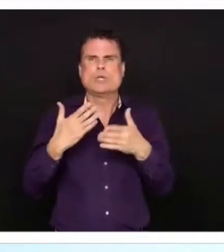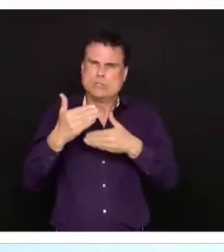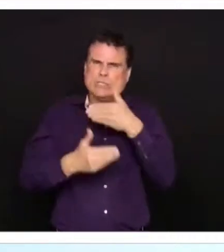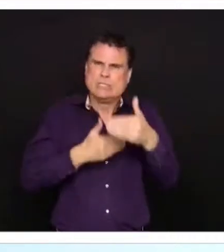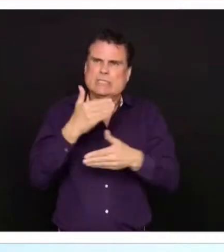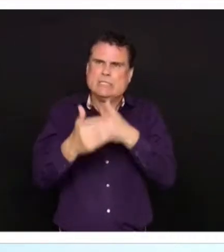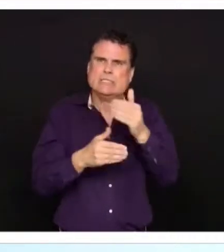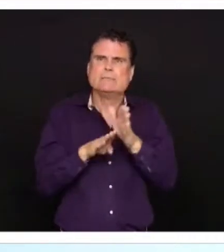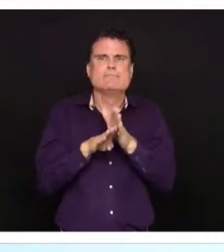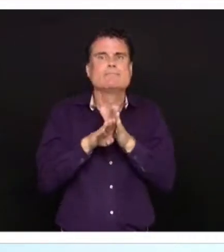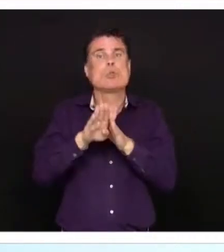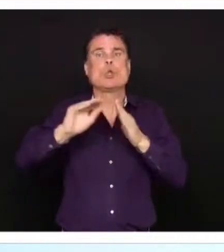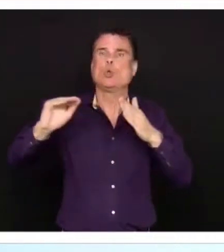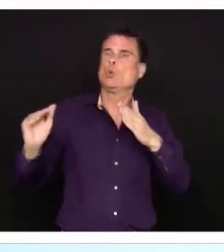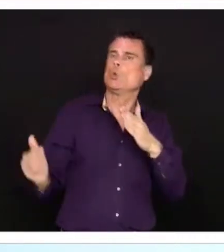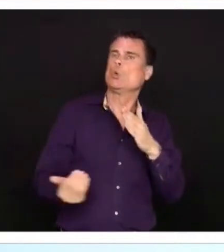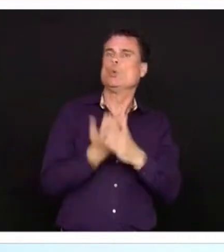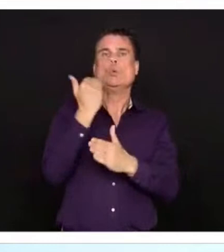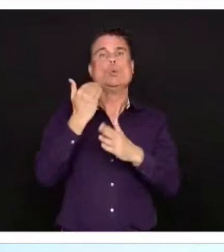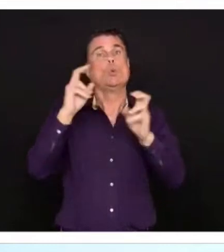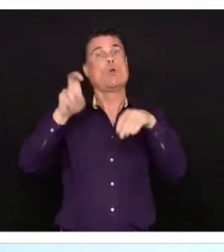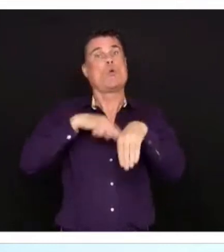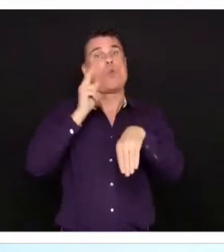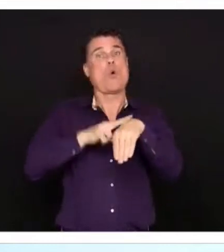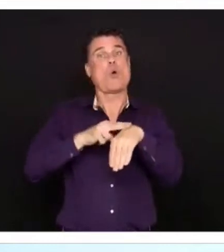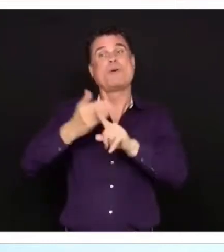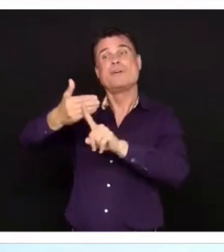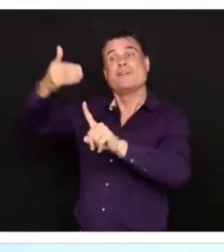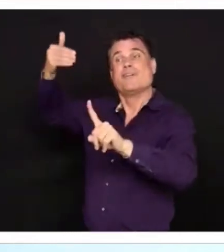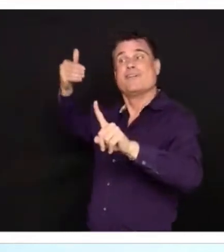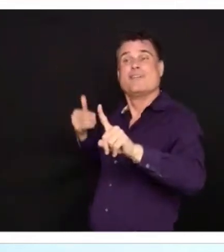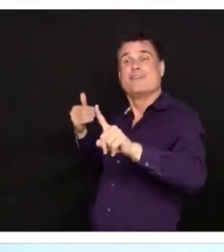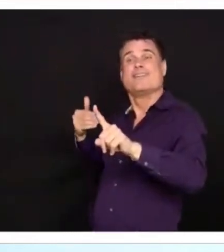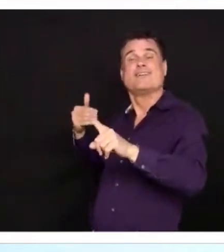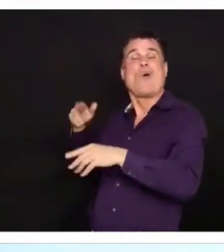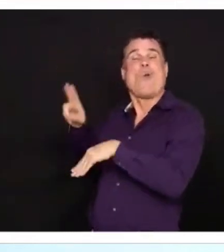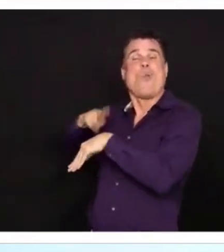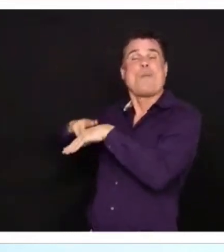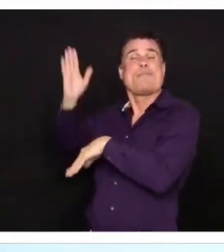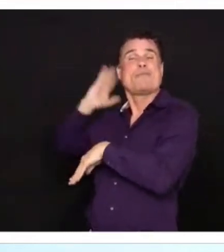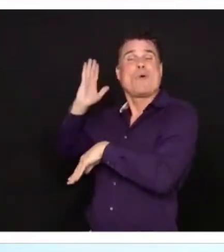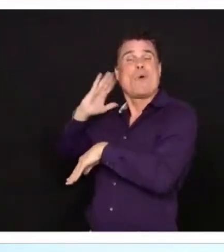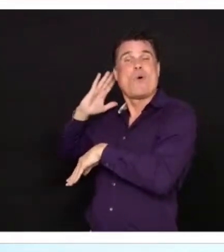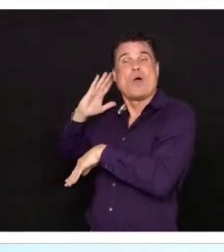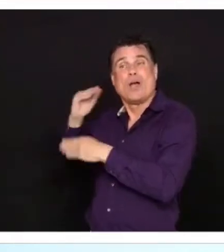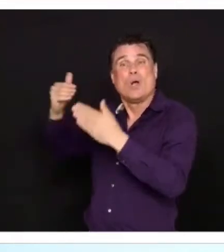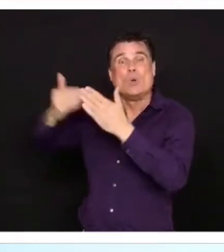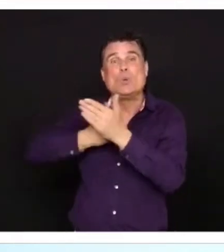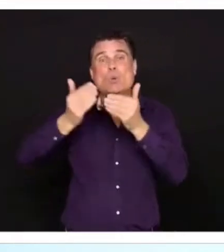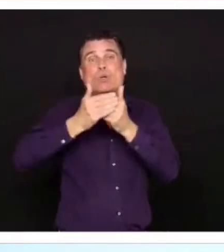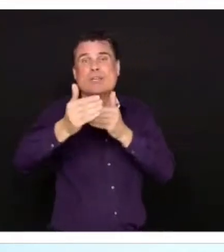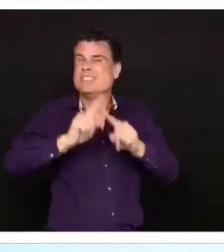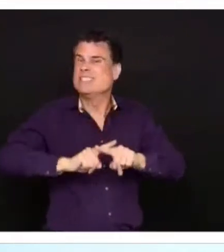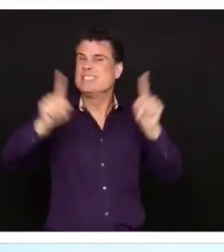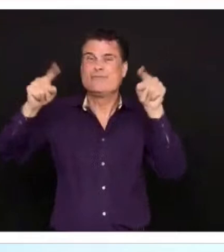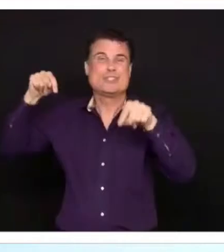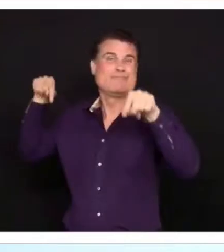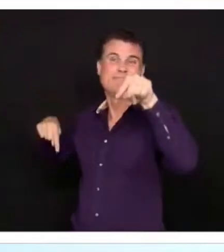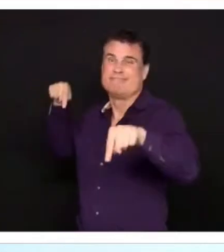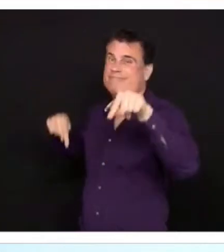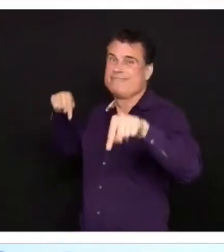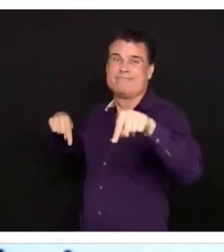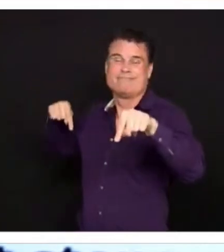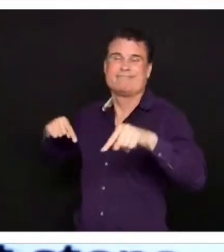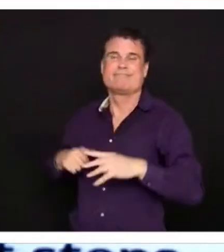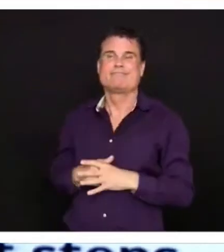profoundly grateful for what everyone has done. I know the Premier is, I know Dr. Henry is, I know everybody in our system is, and has been working so hard. The